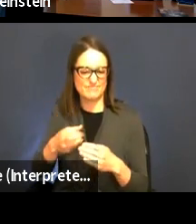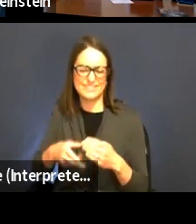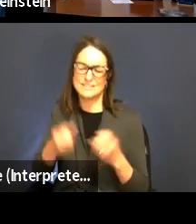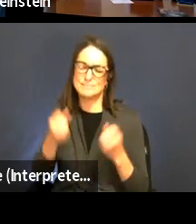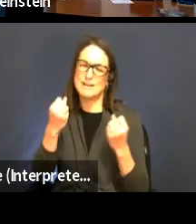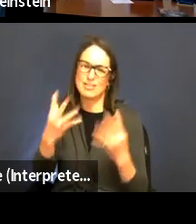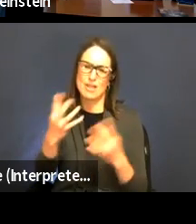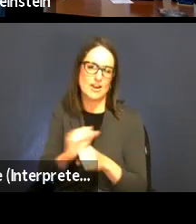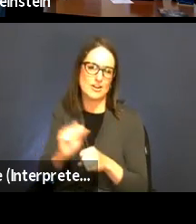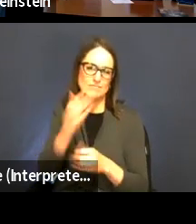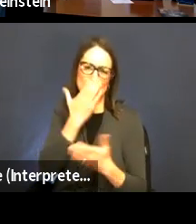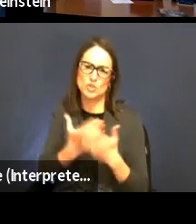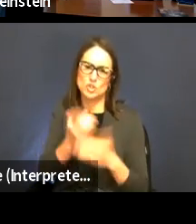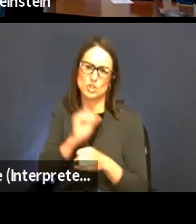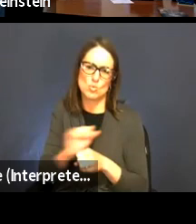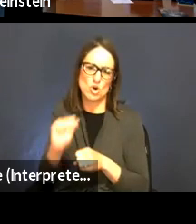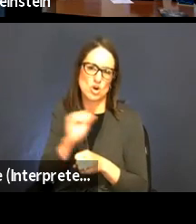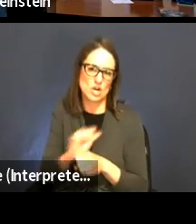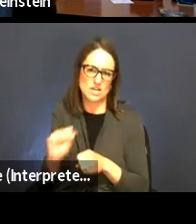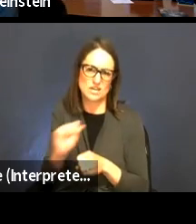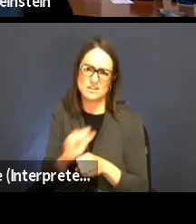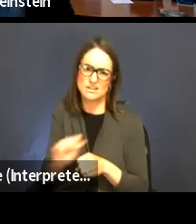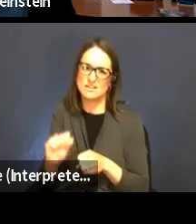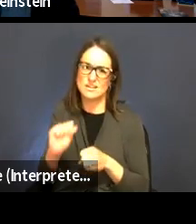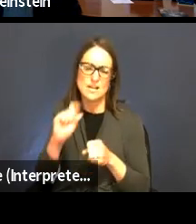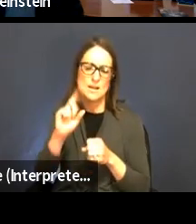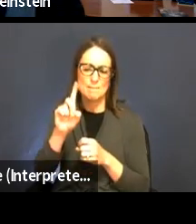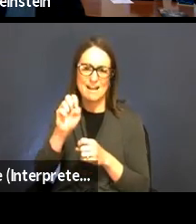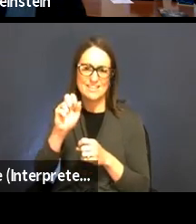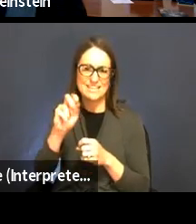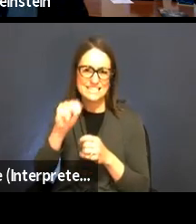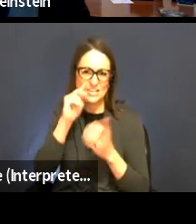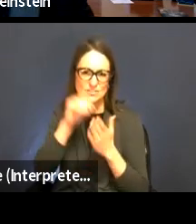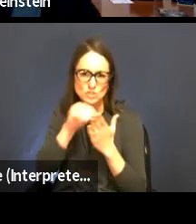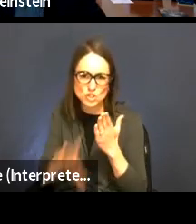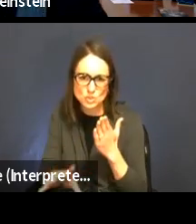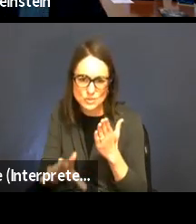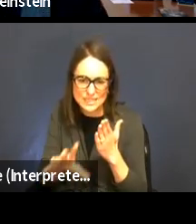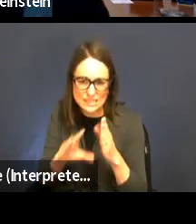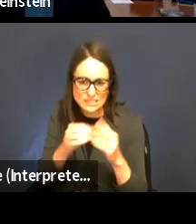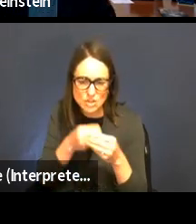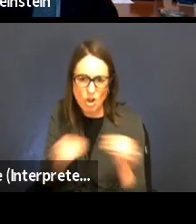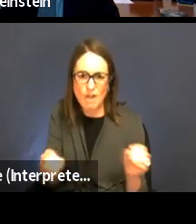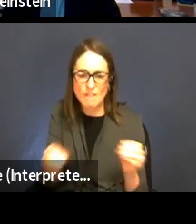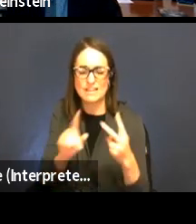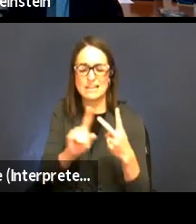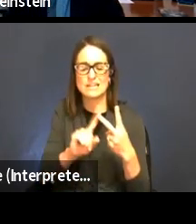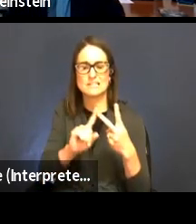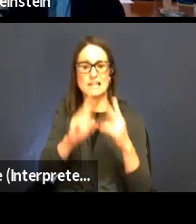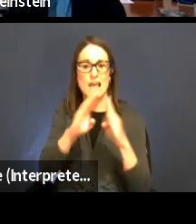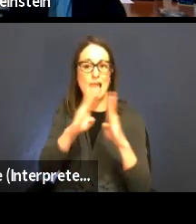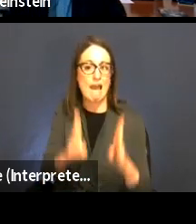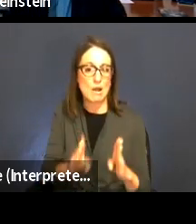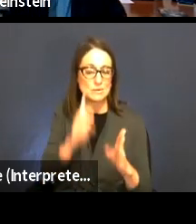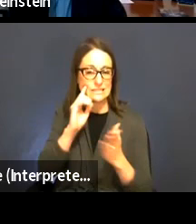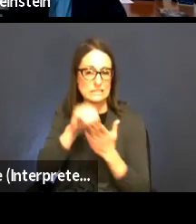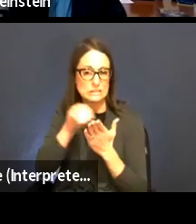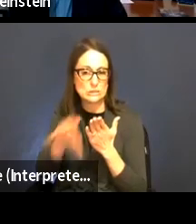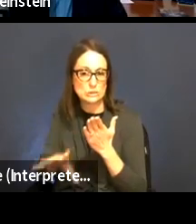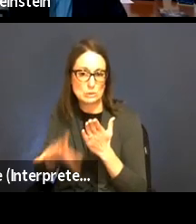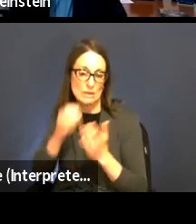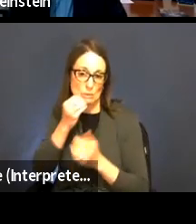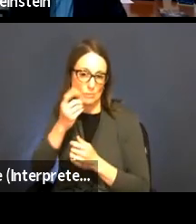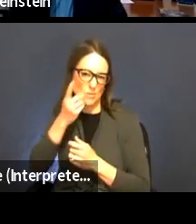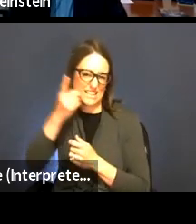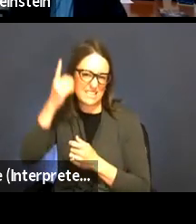work by the Dean of Students Office, Housing and Residential Education, and then of course it went to